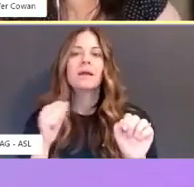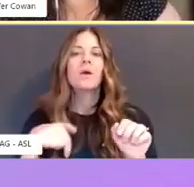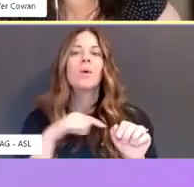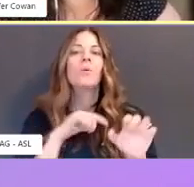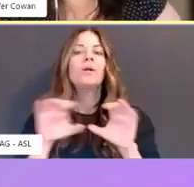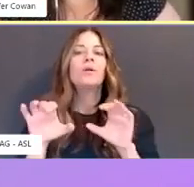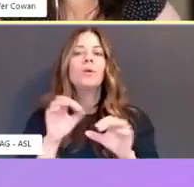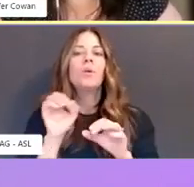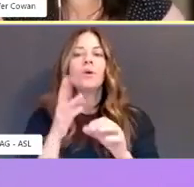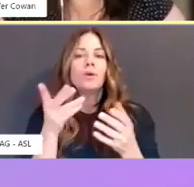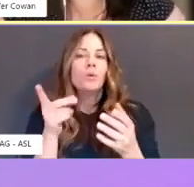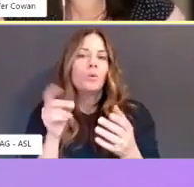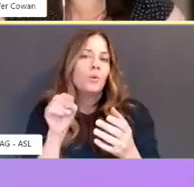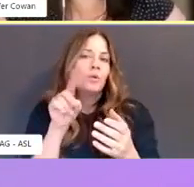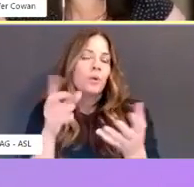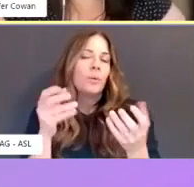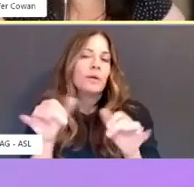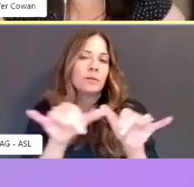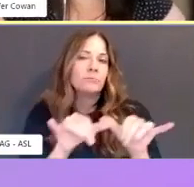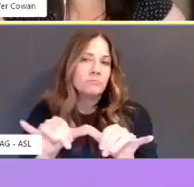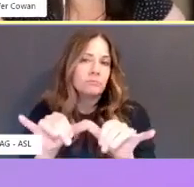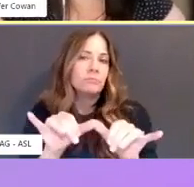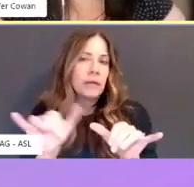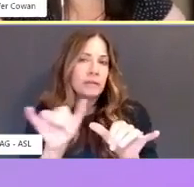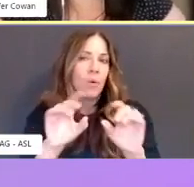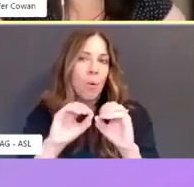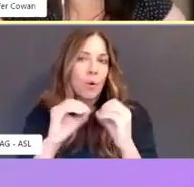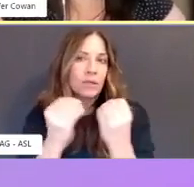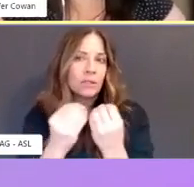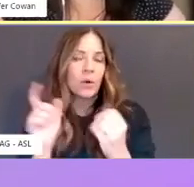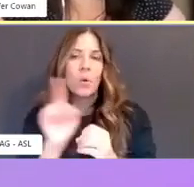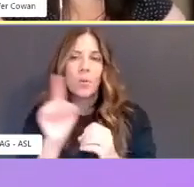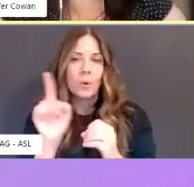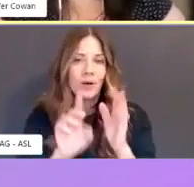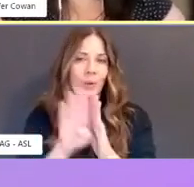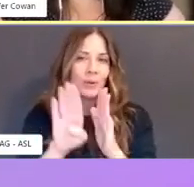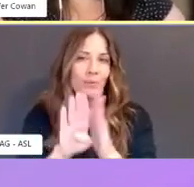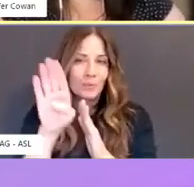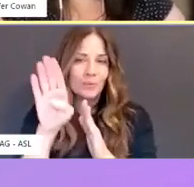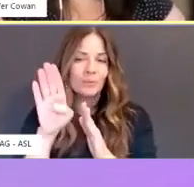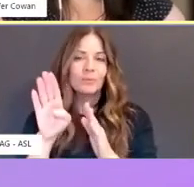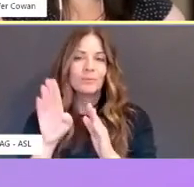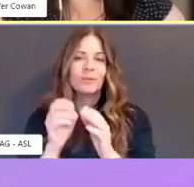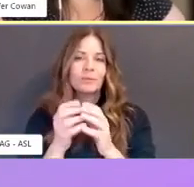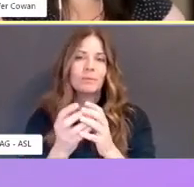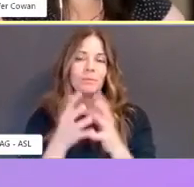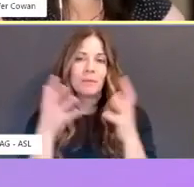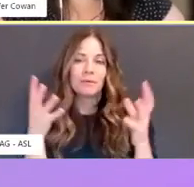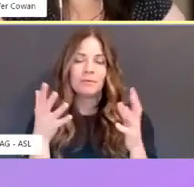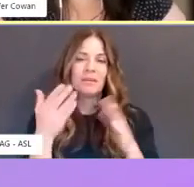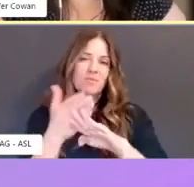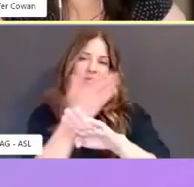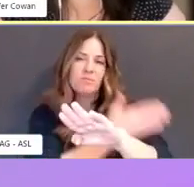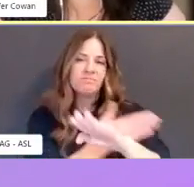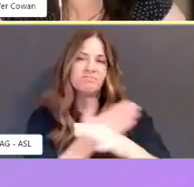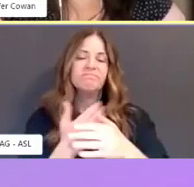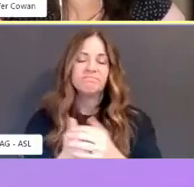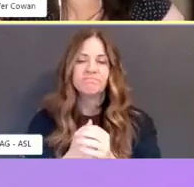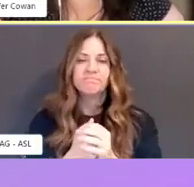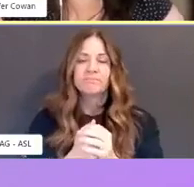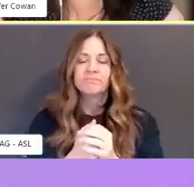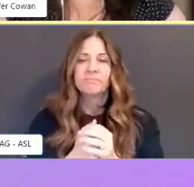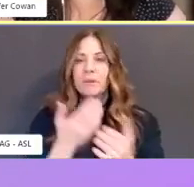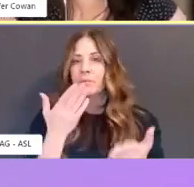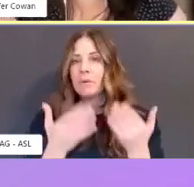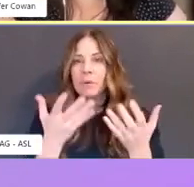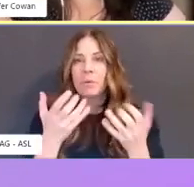we want to standardize as an organization? Where can we build and grow? And so, for example, you may want